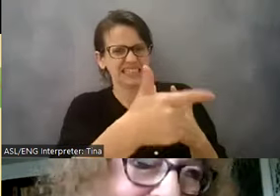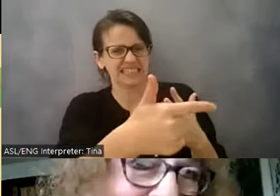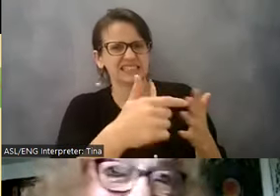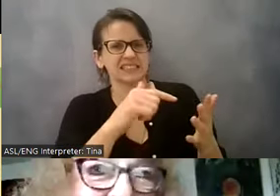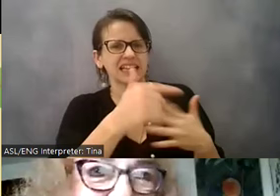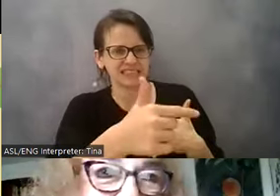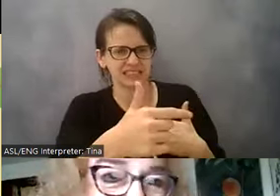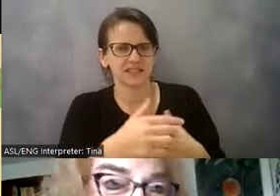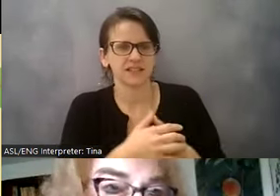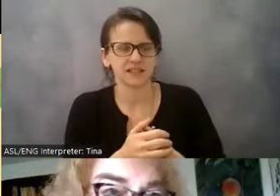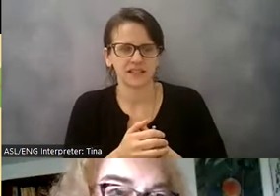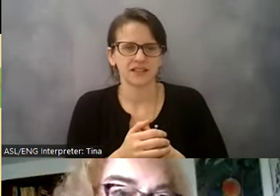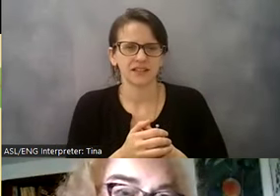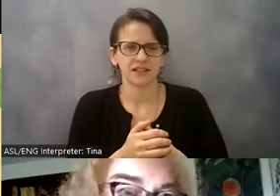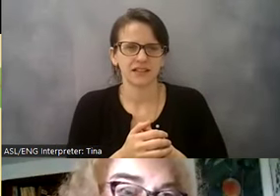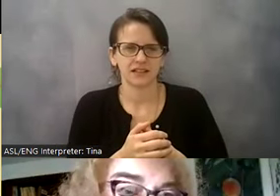There we go.